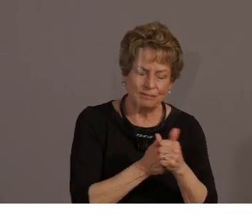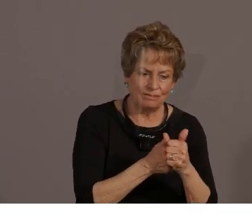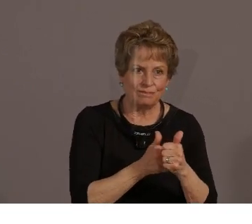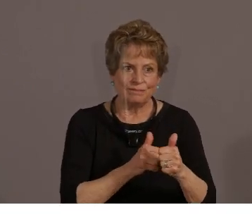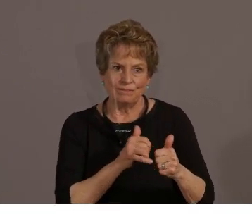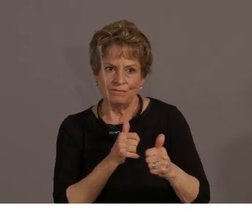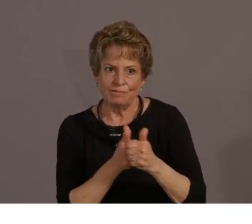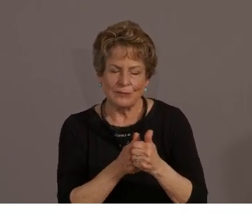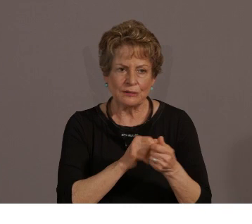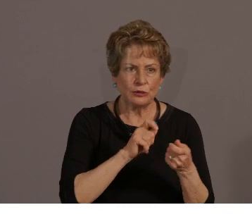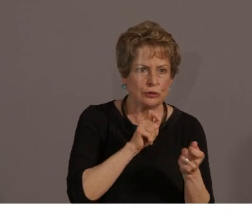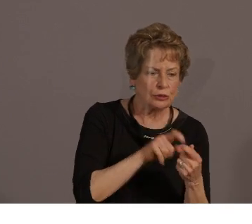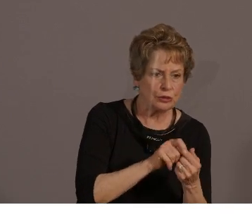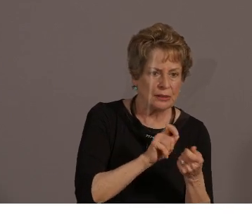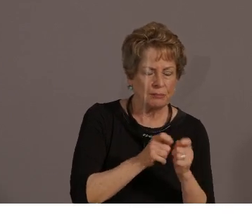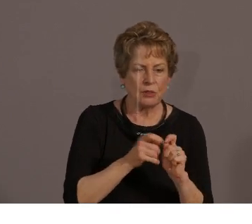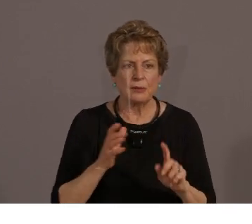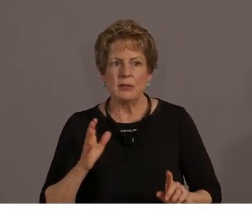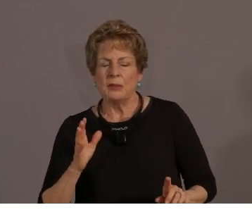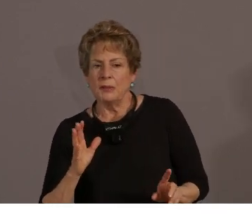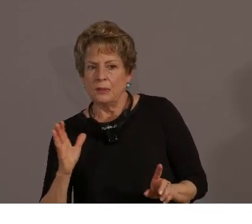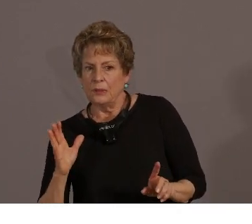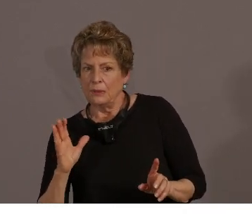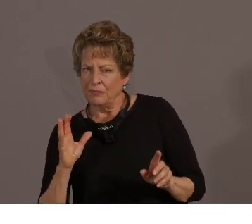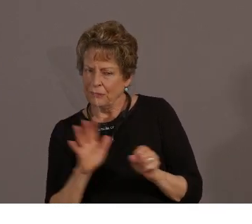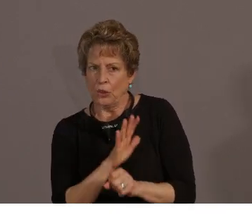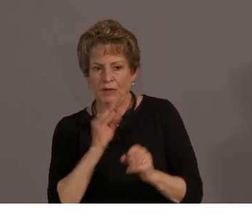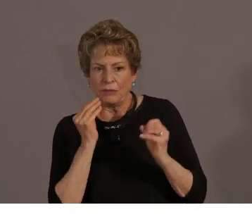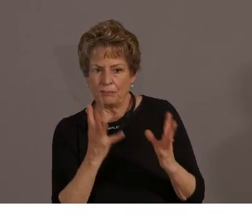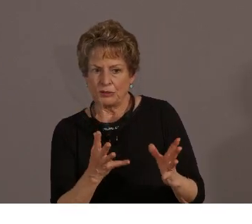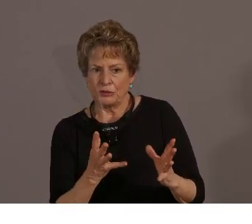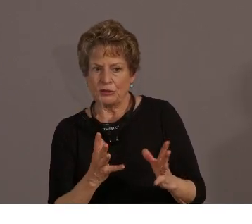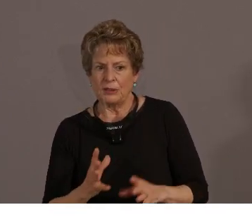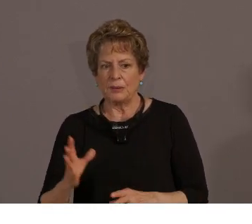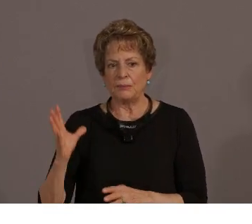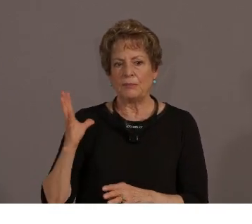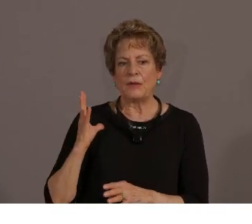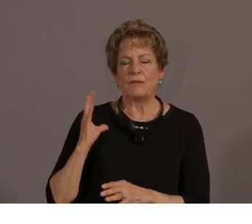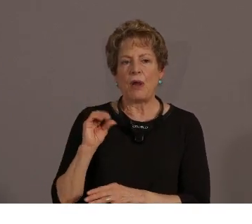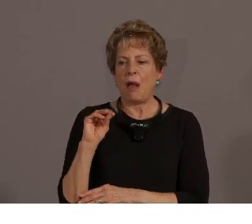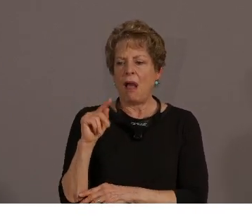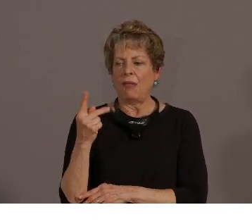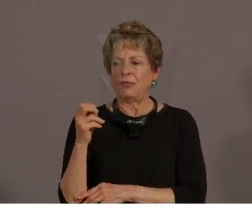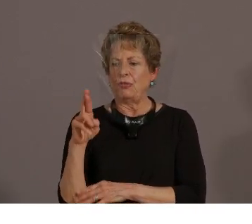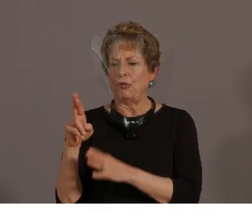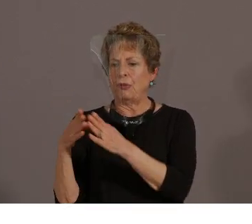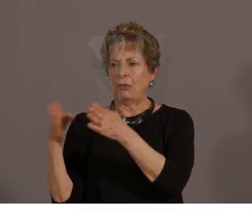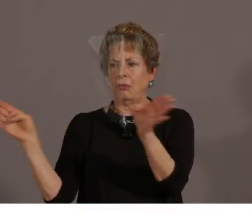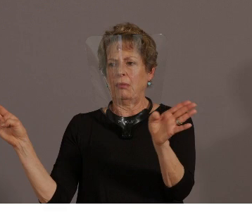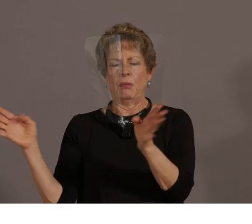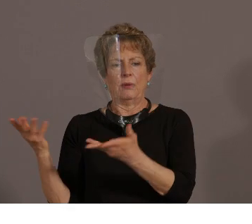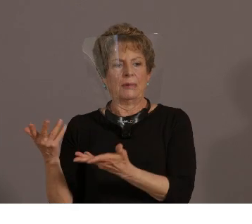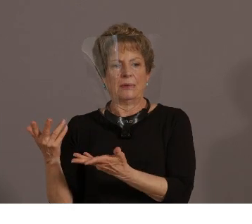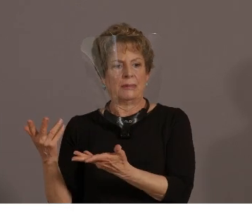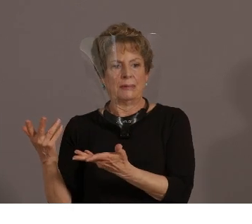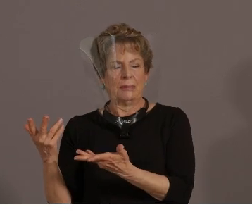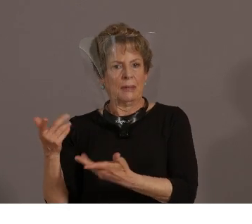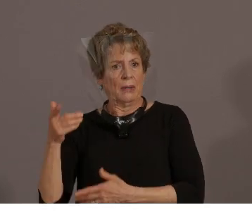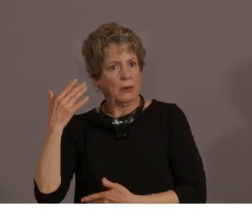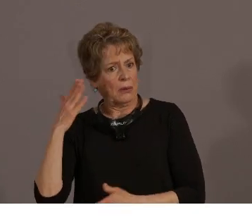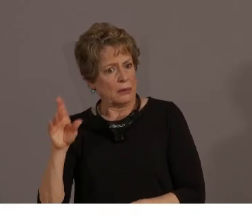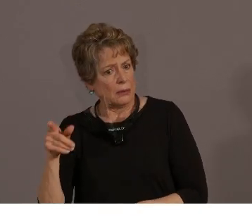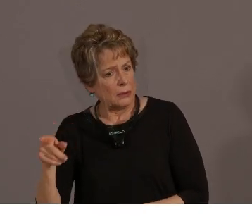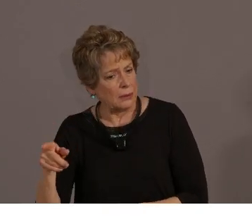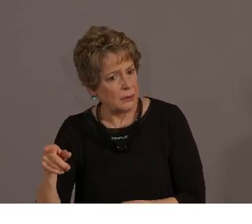other from unknown because other is very different than unknown. And it's going to add specific ethnicities. So